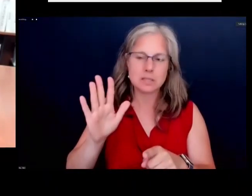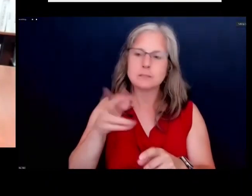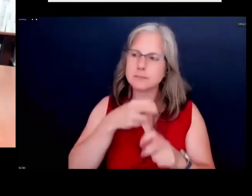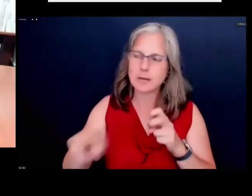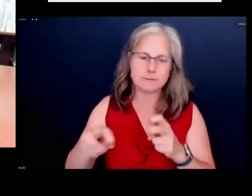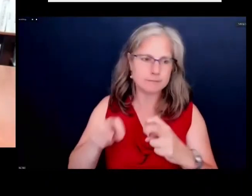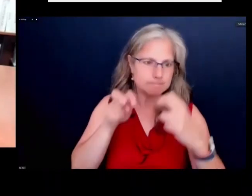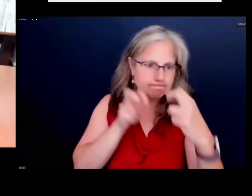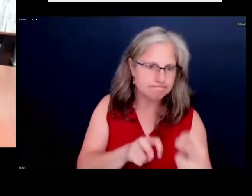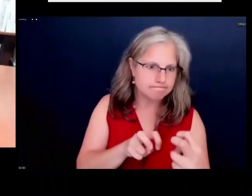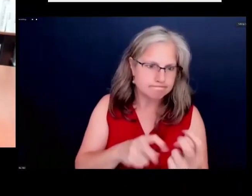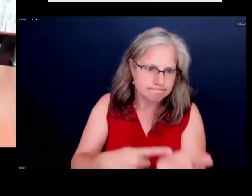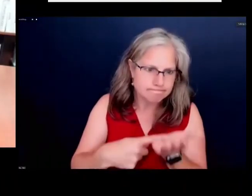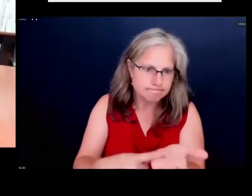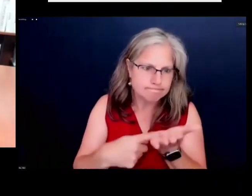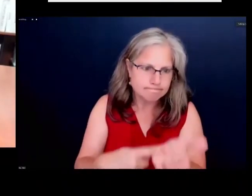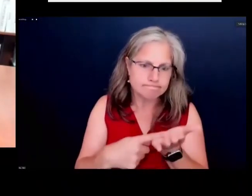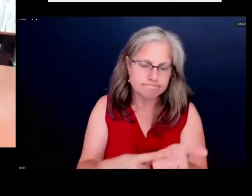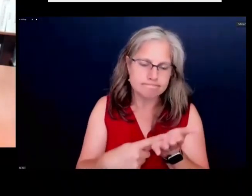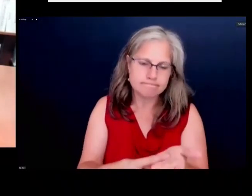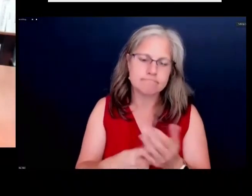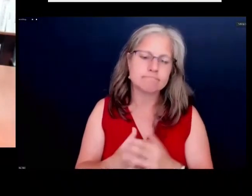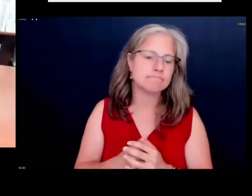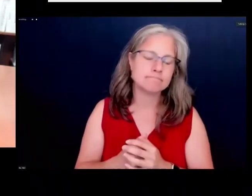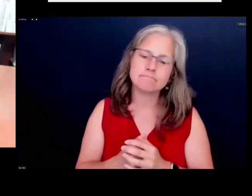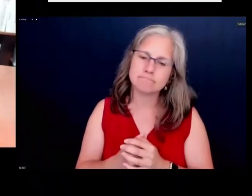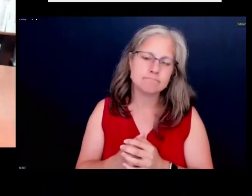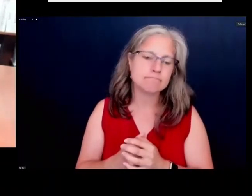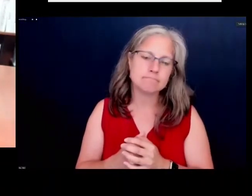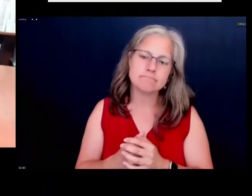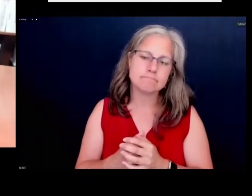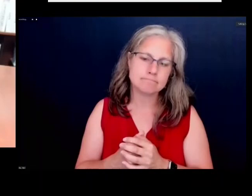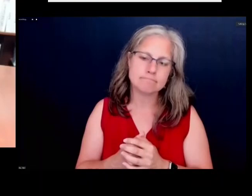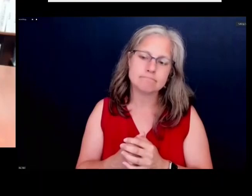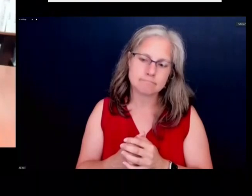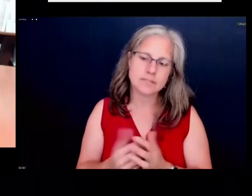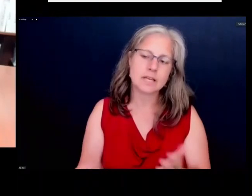having those tough conversations. But I